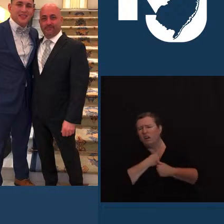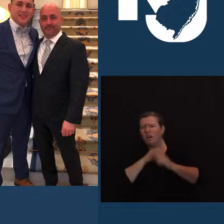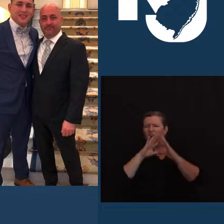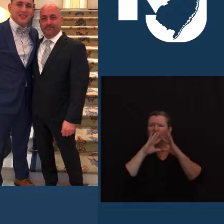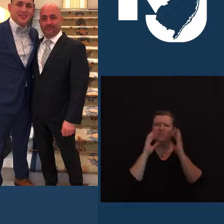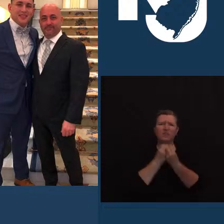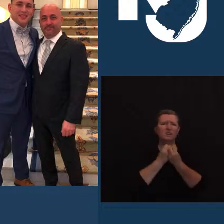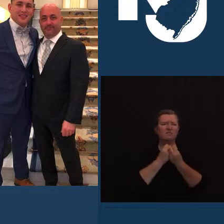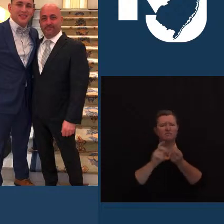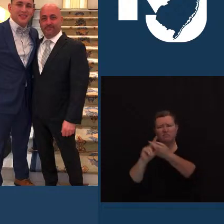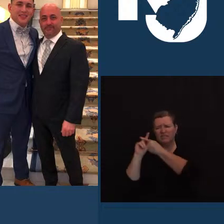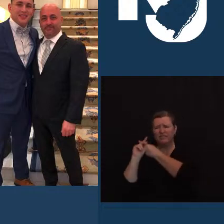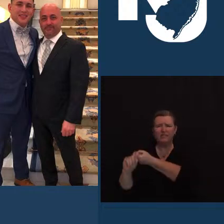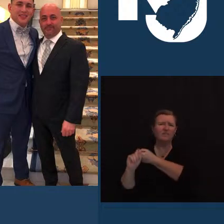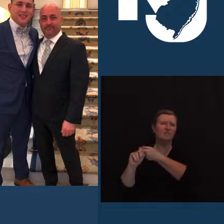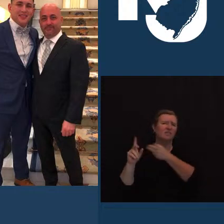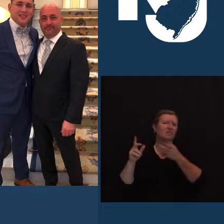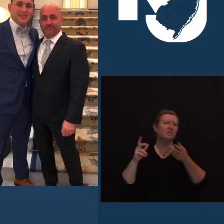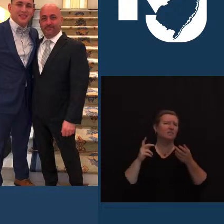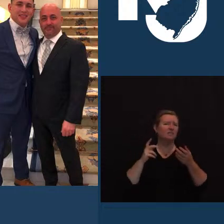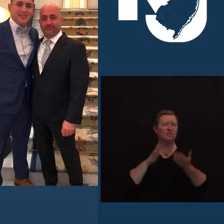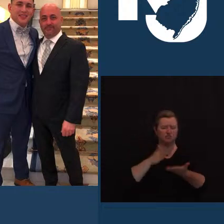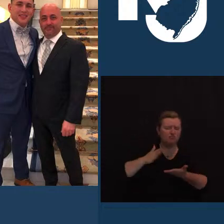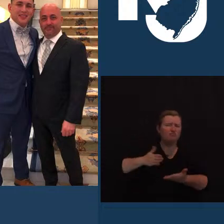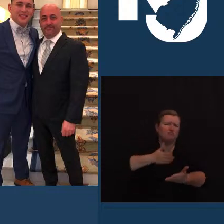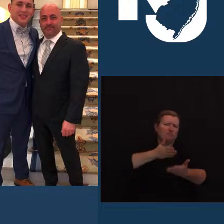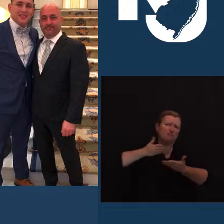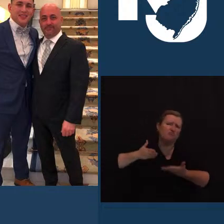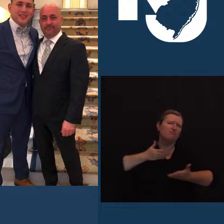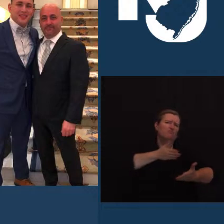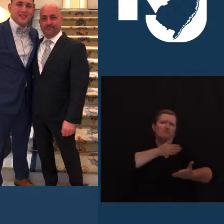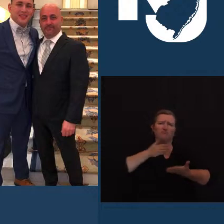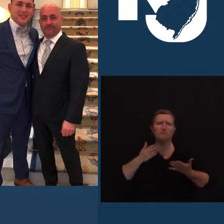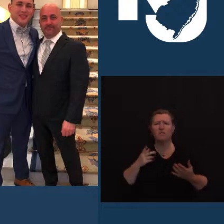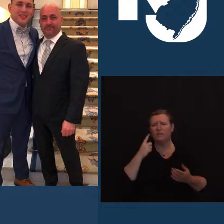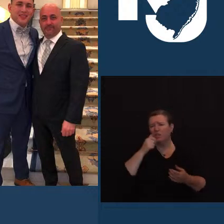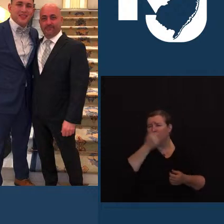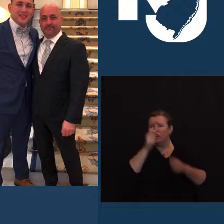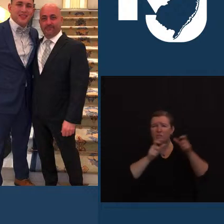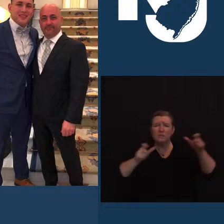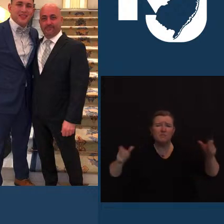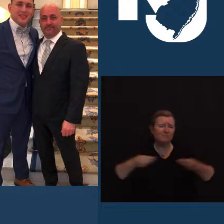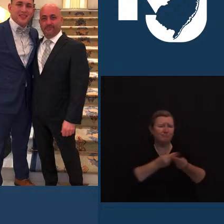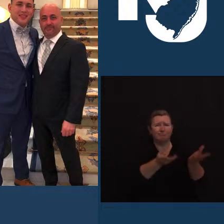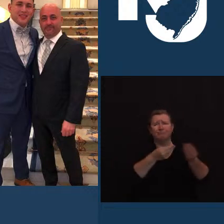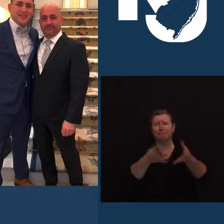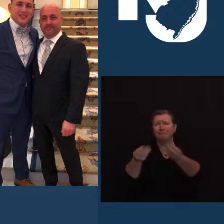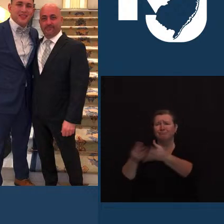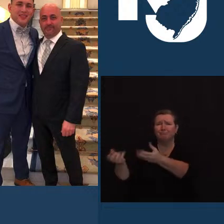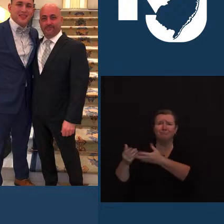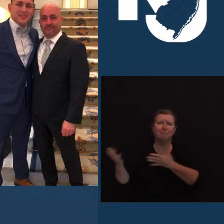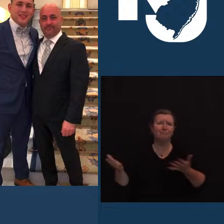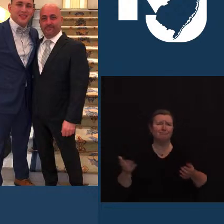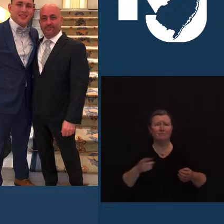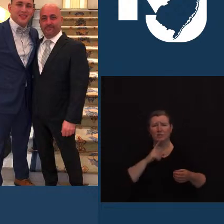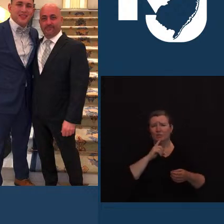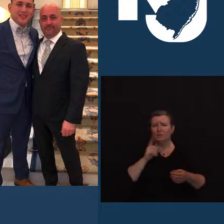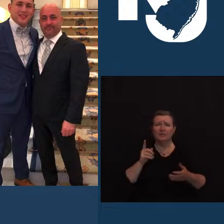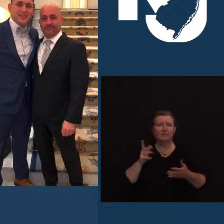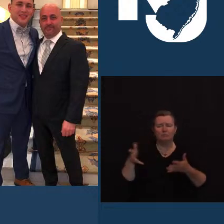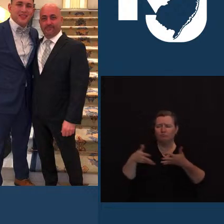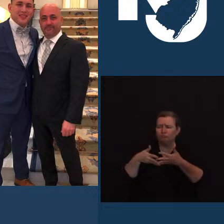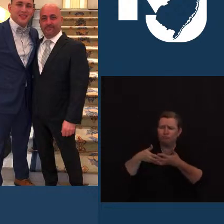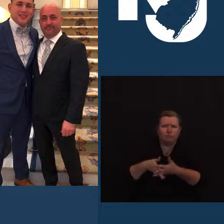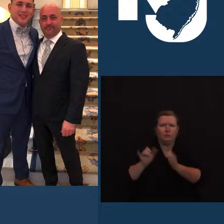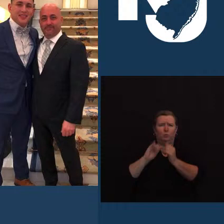cooking for and entertaining everyone. But given his deep roots in his community, it's no surprise that his lasting legacy